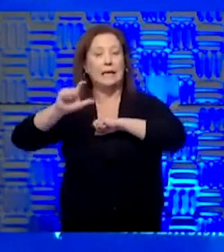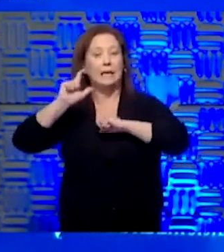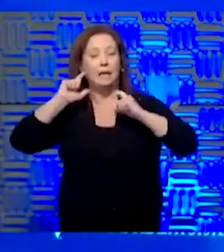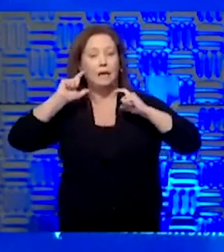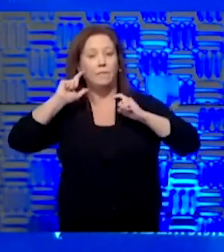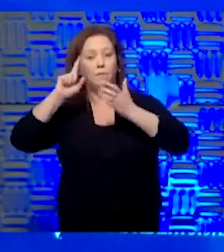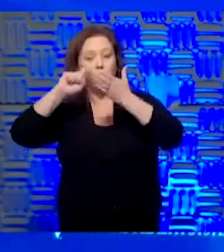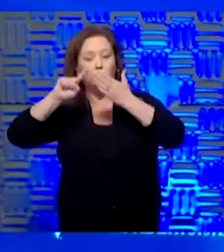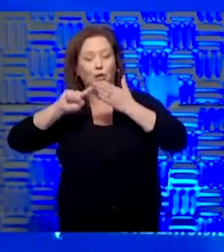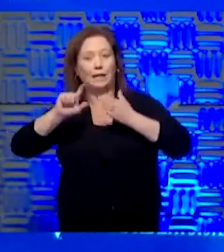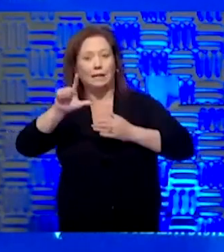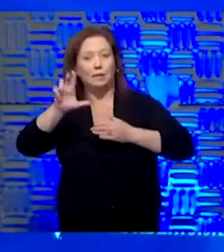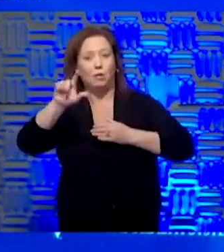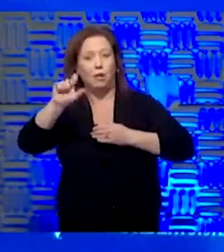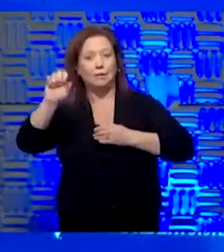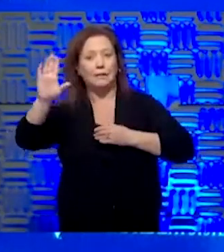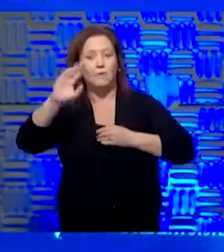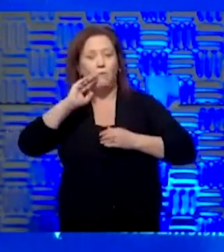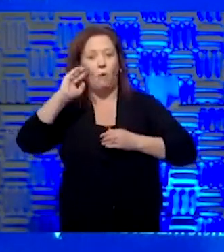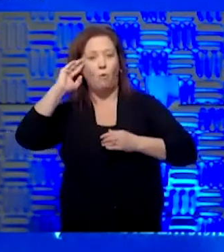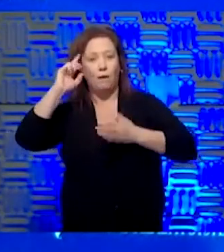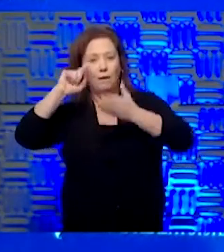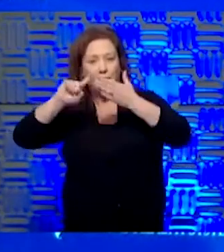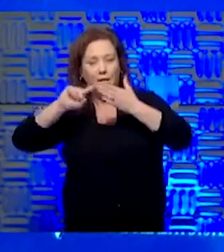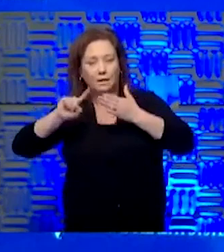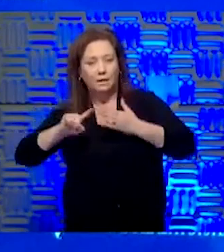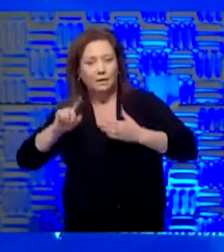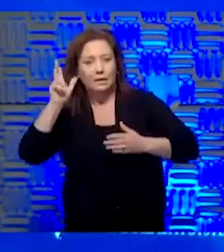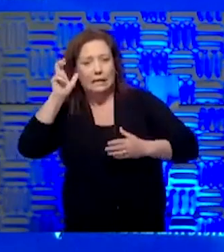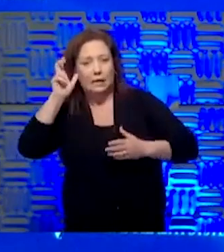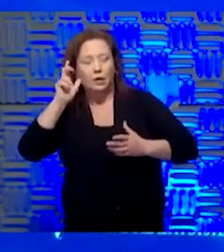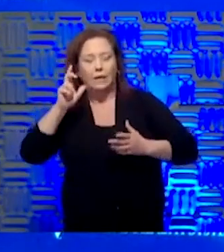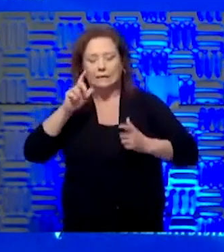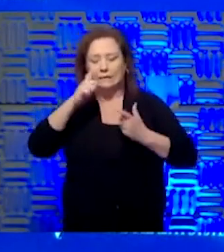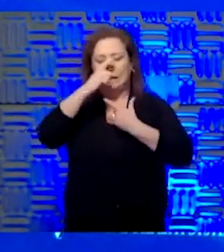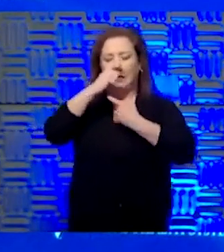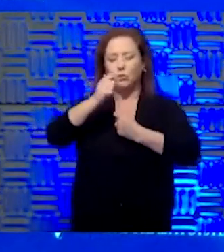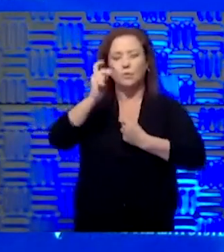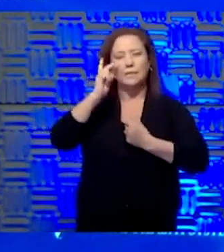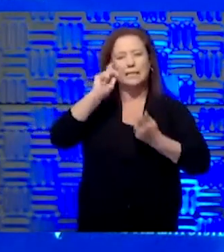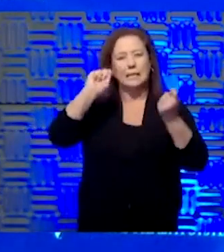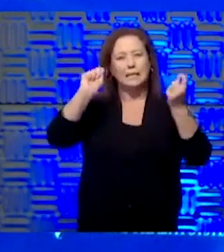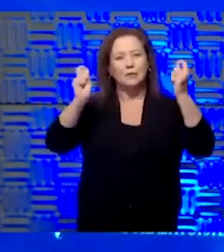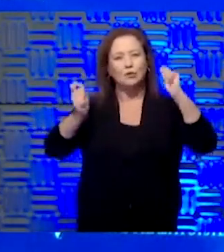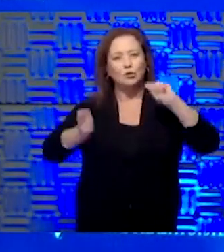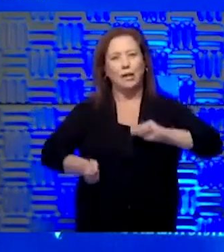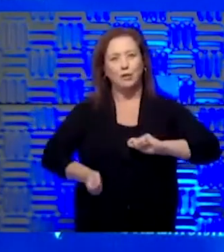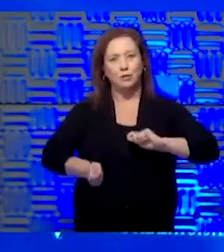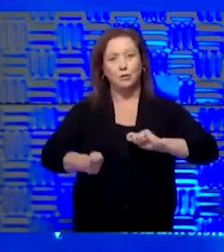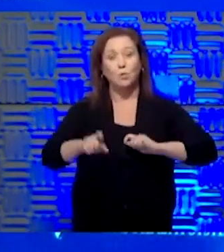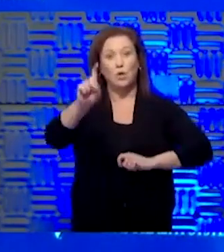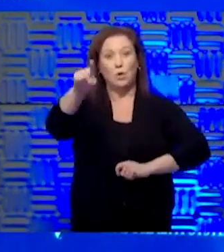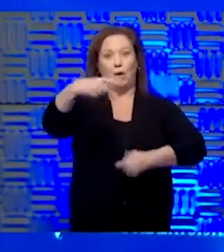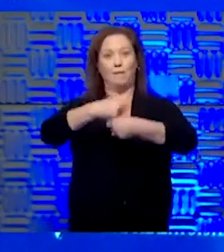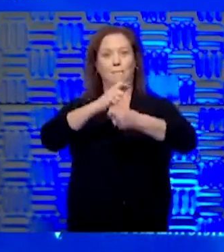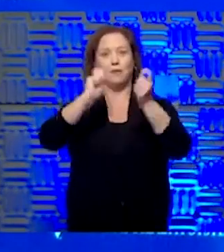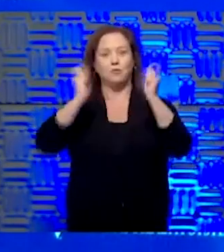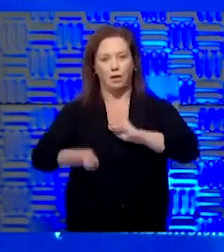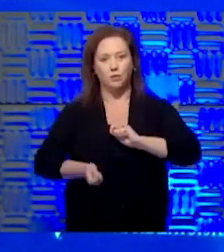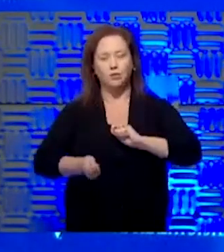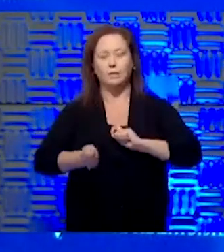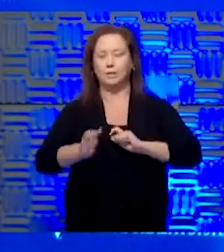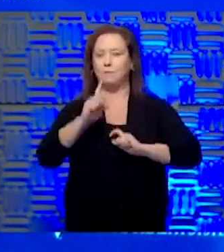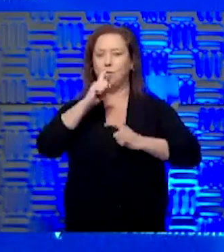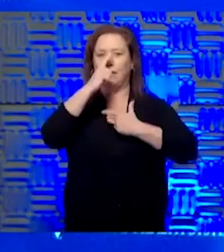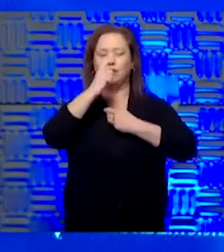their lung function for us at home. It's interesting the adaptations you can make when you have to. And I